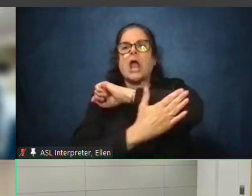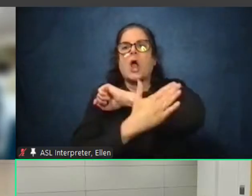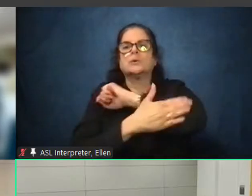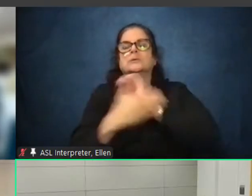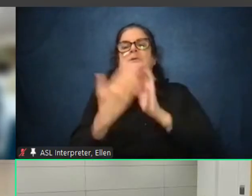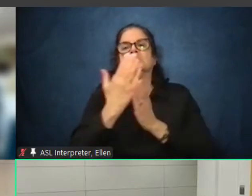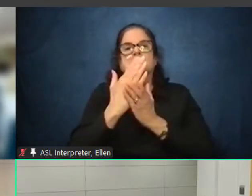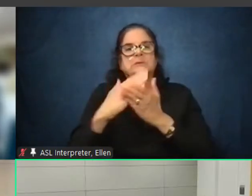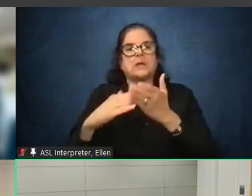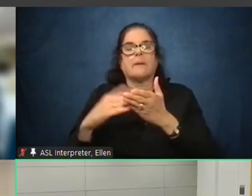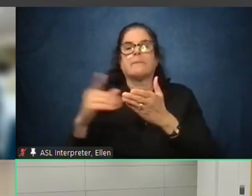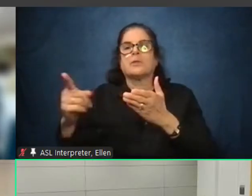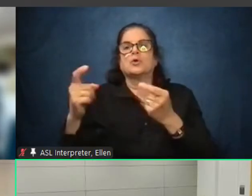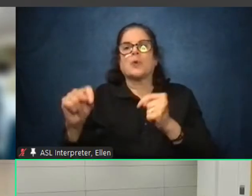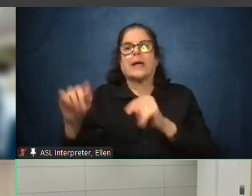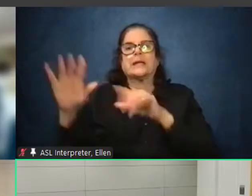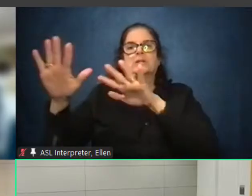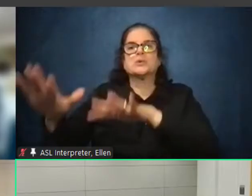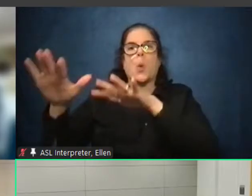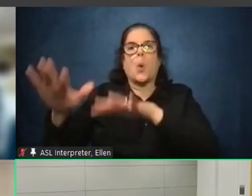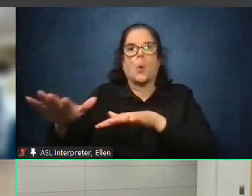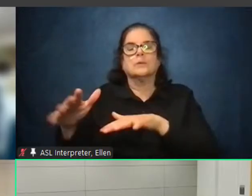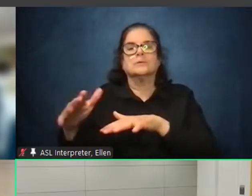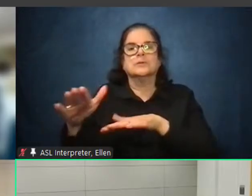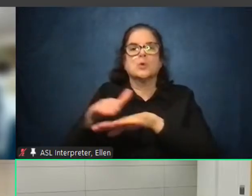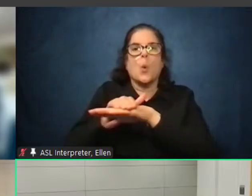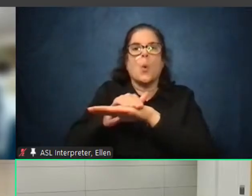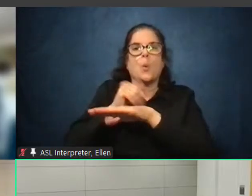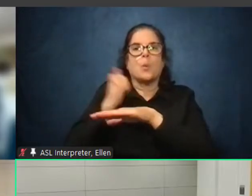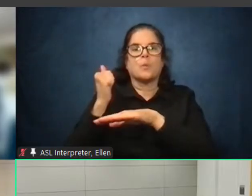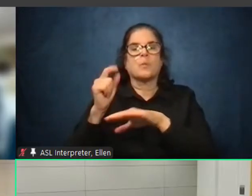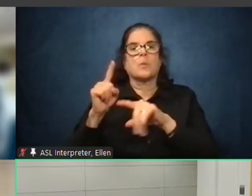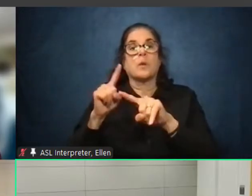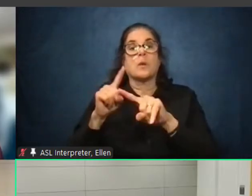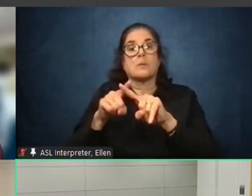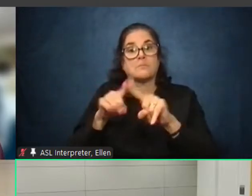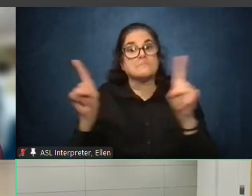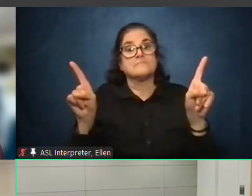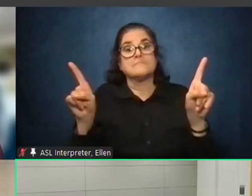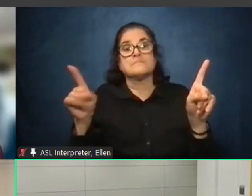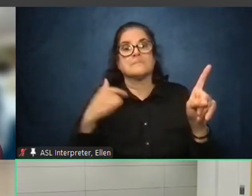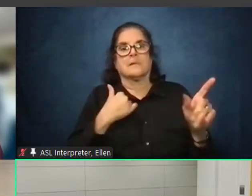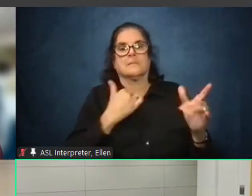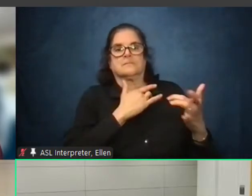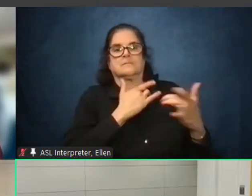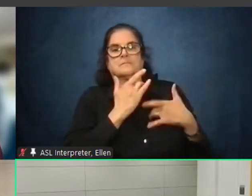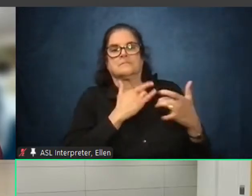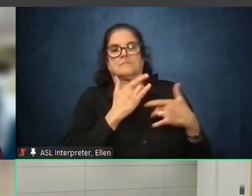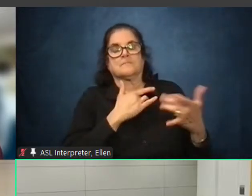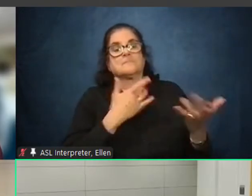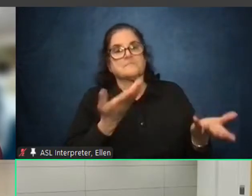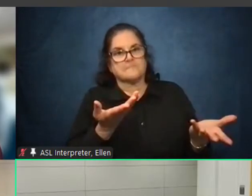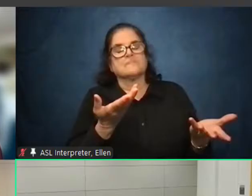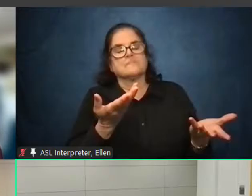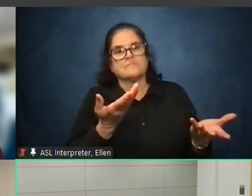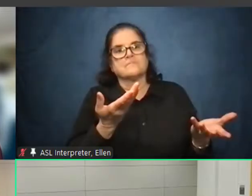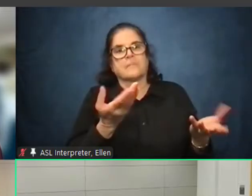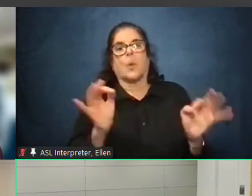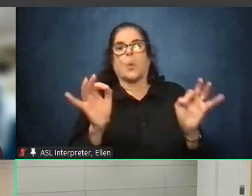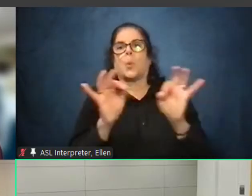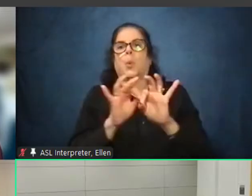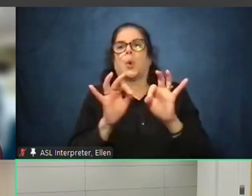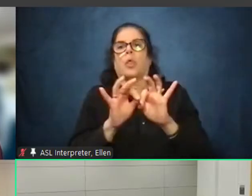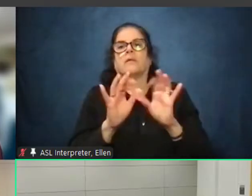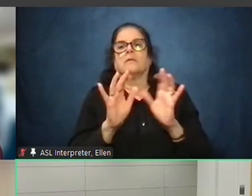pilot to try and slow folks down. But I will I will say I have concerns, and I think it's perhaps worthwhile to